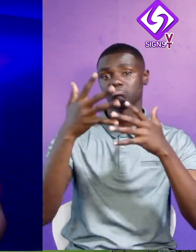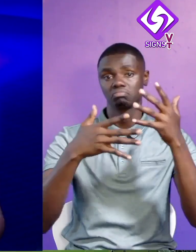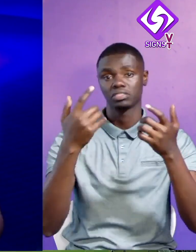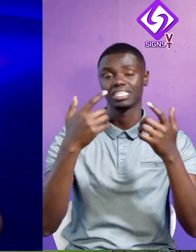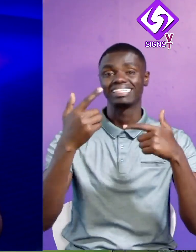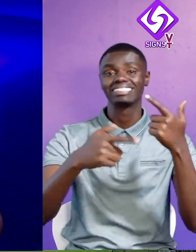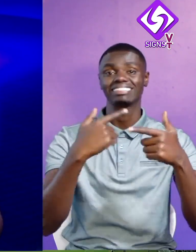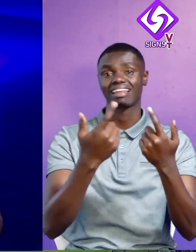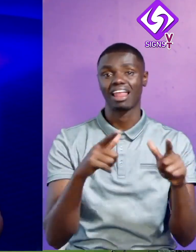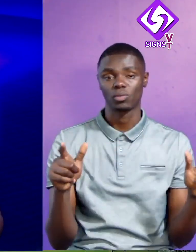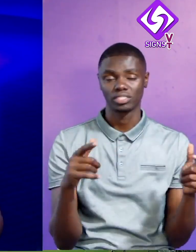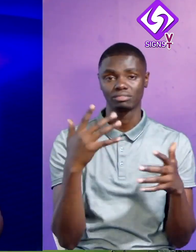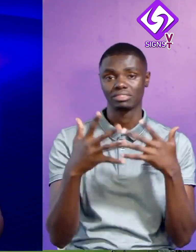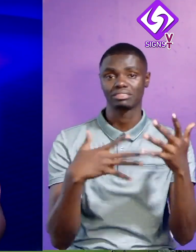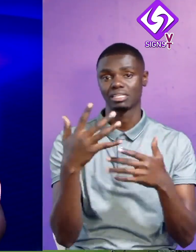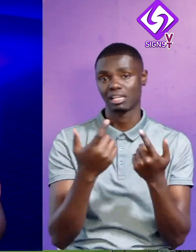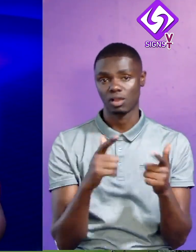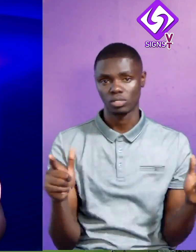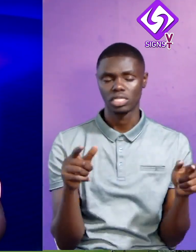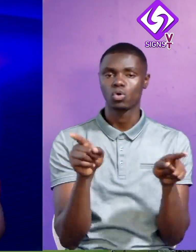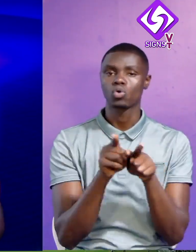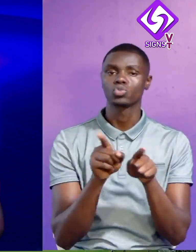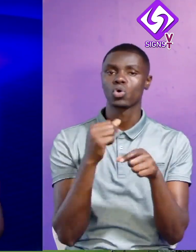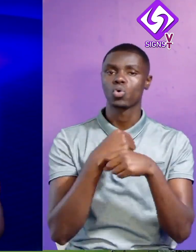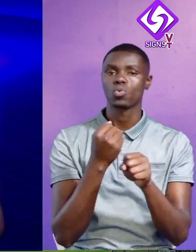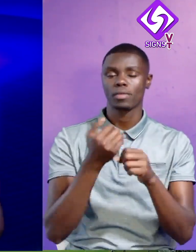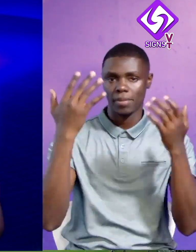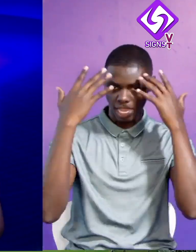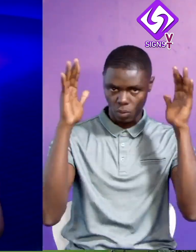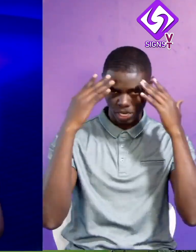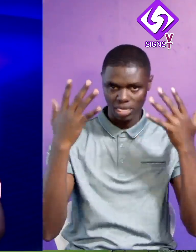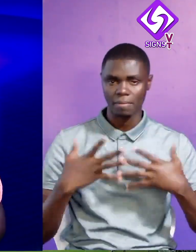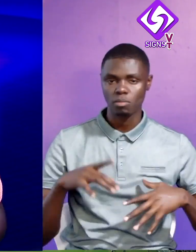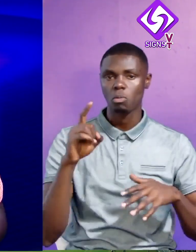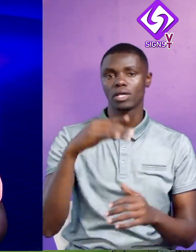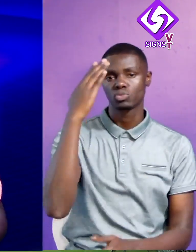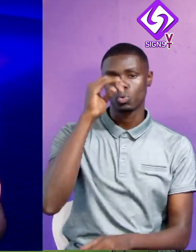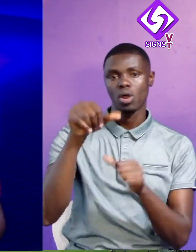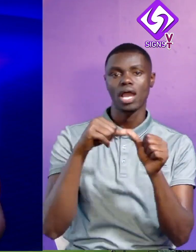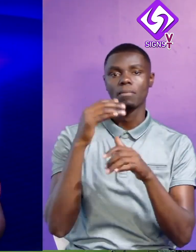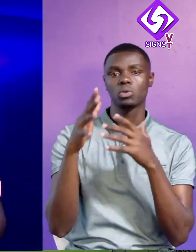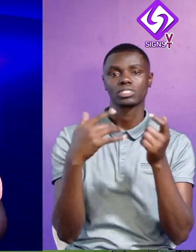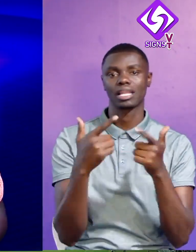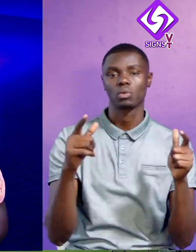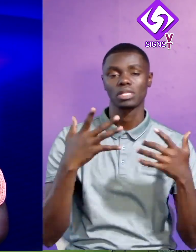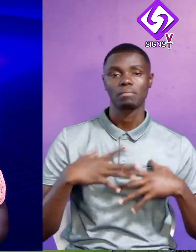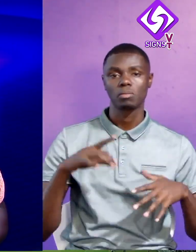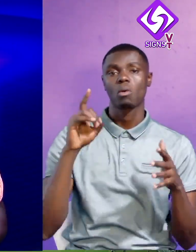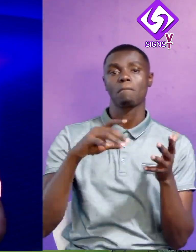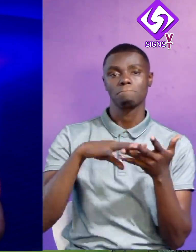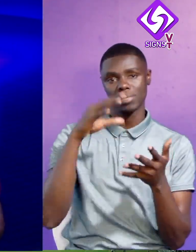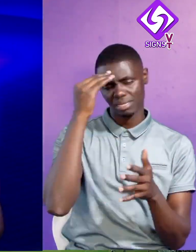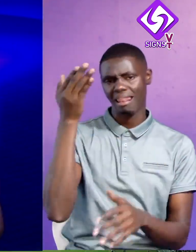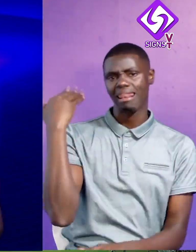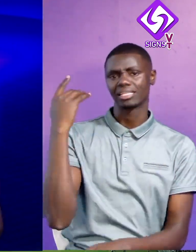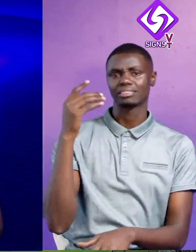sign language and ambayo tuna make awareness. People should know about sign language. People should learn. Last episode we